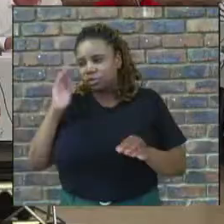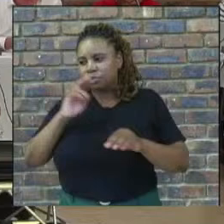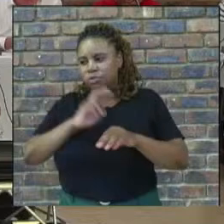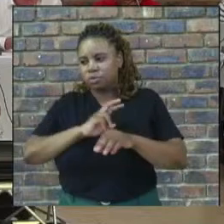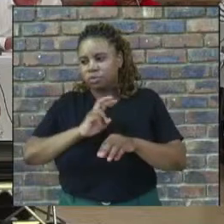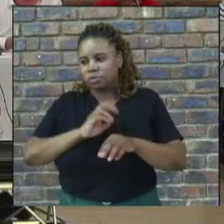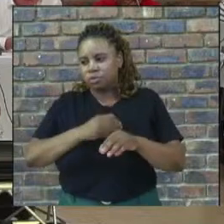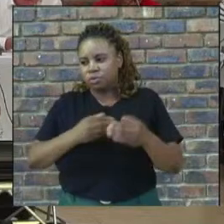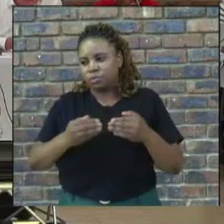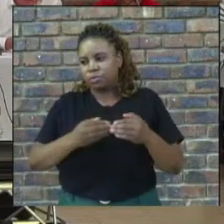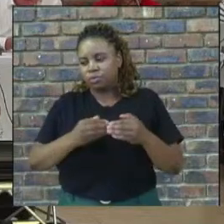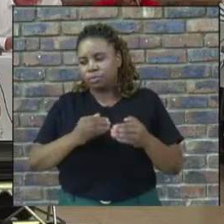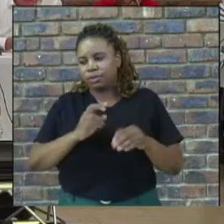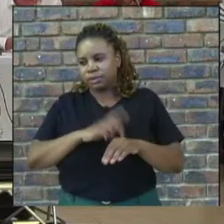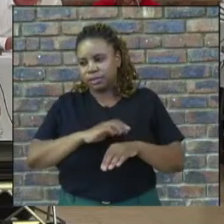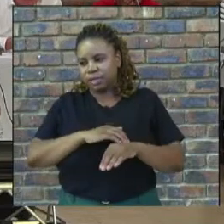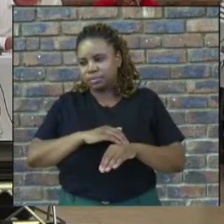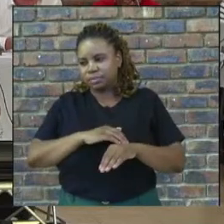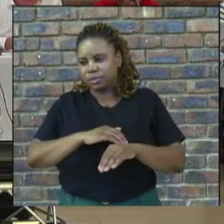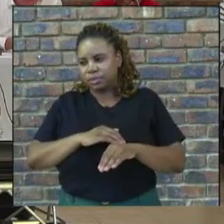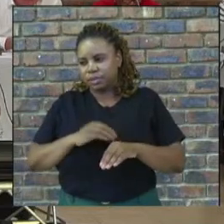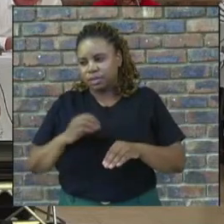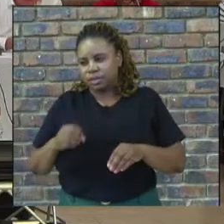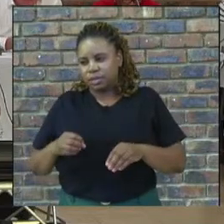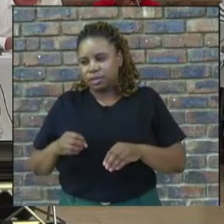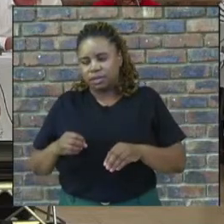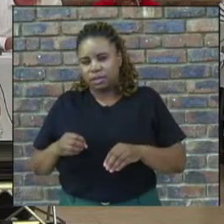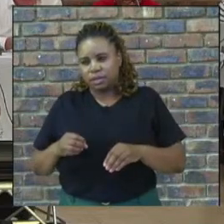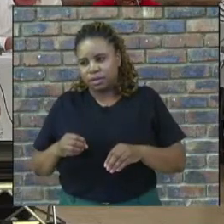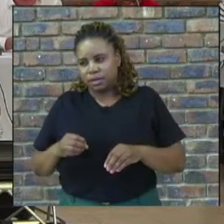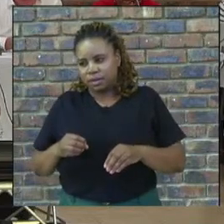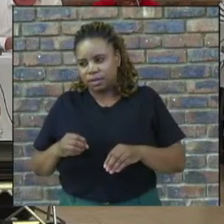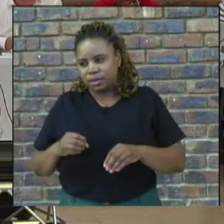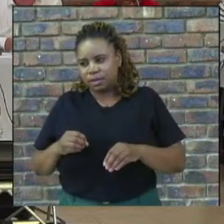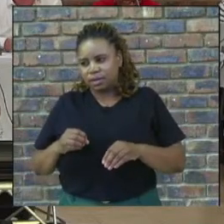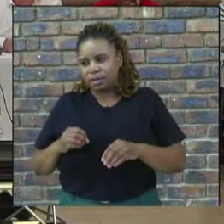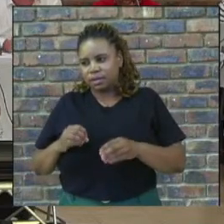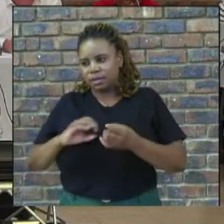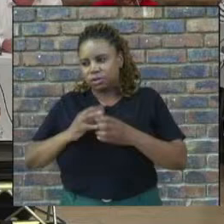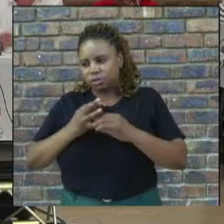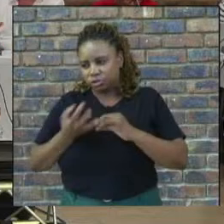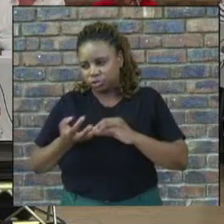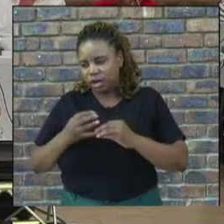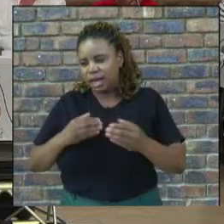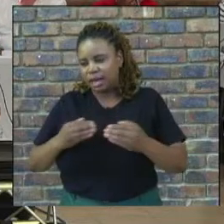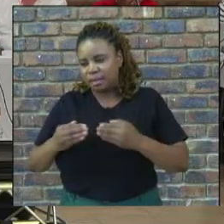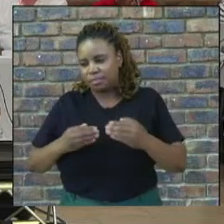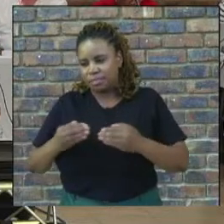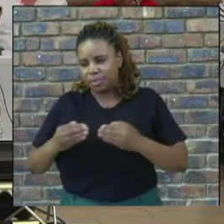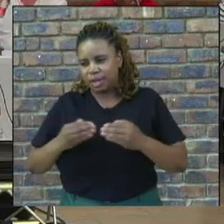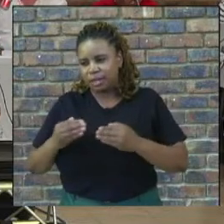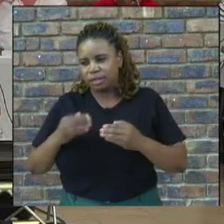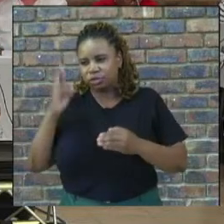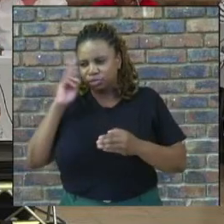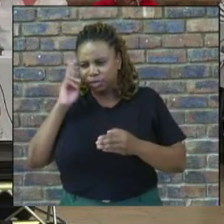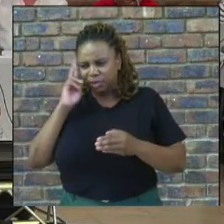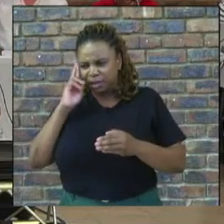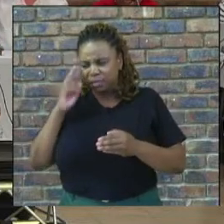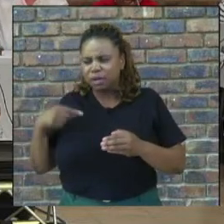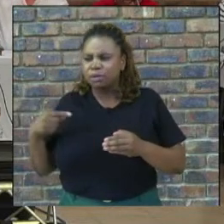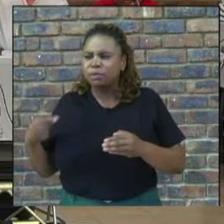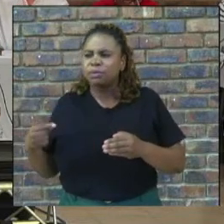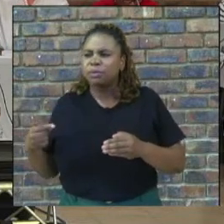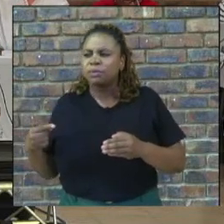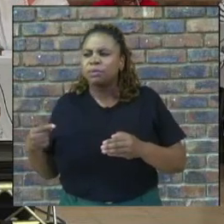Ne? We're trying to manage time. Maro must not take too much of a short